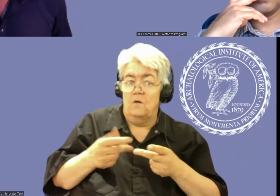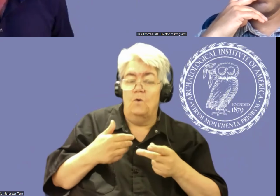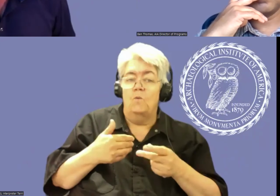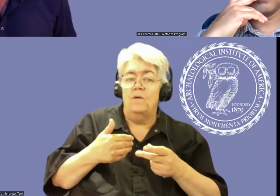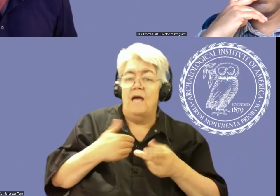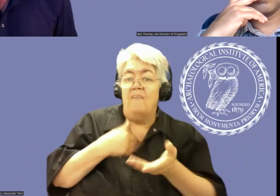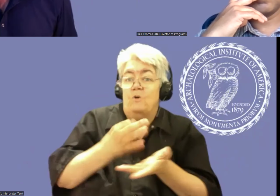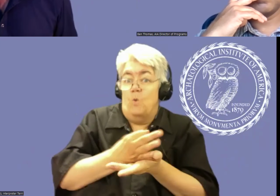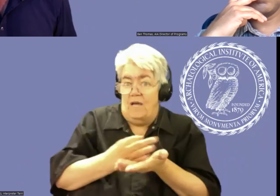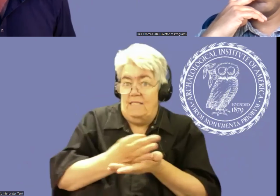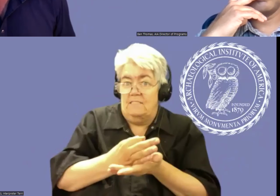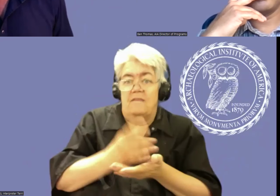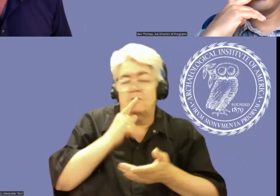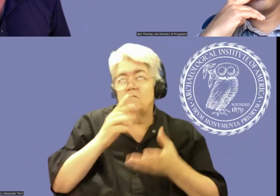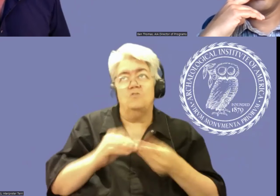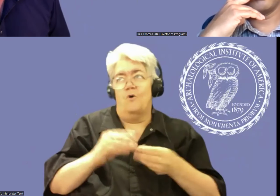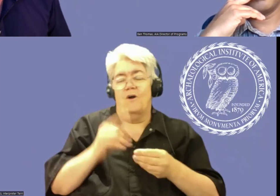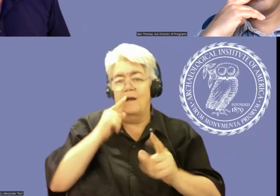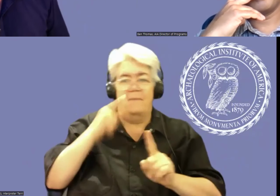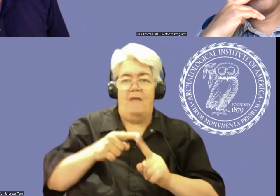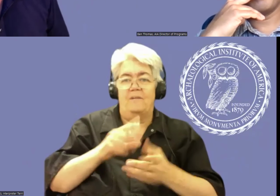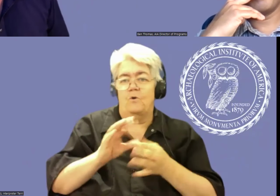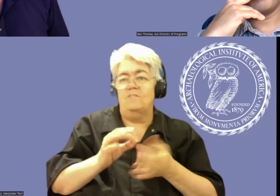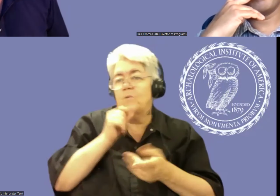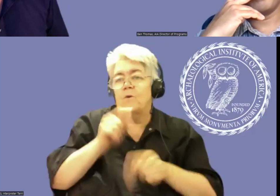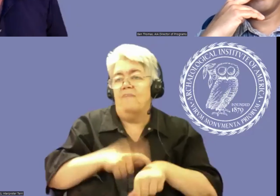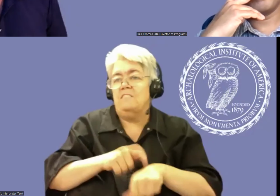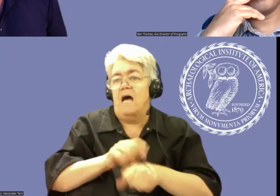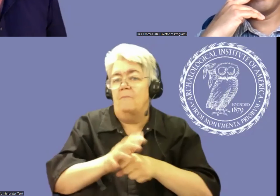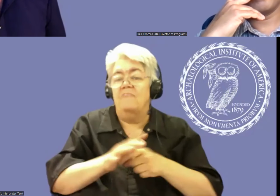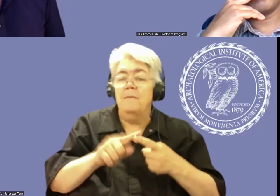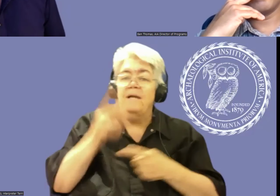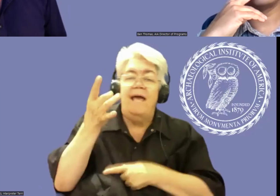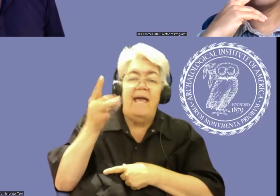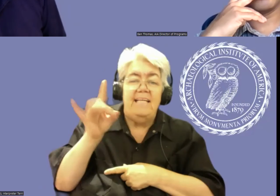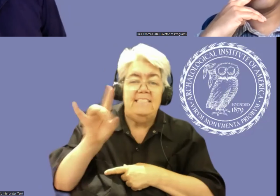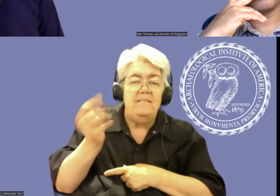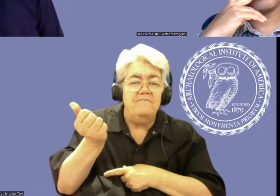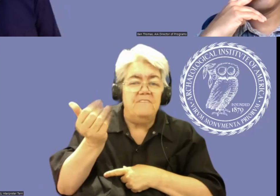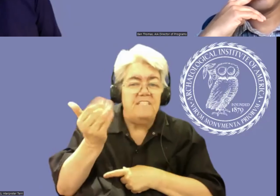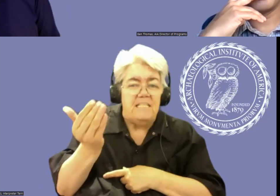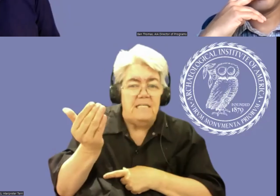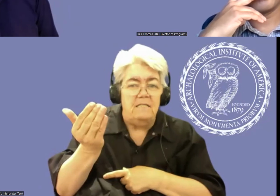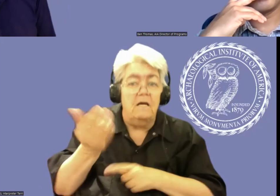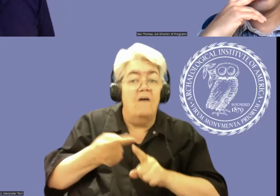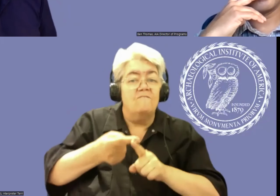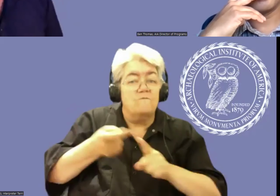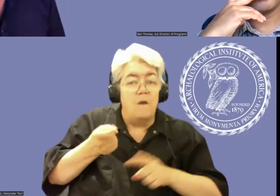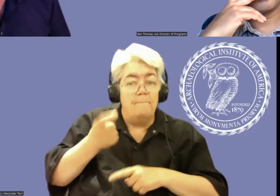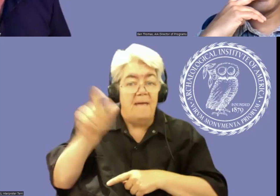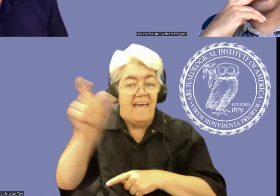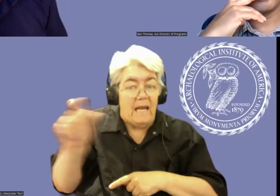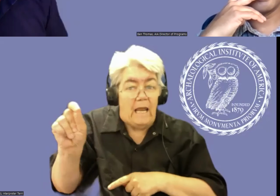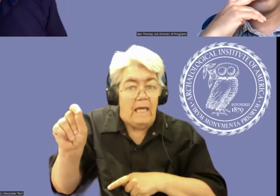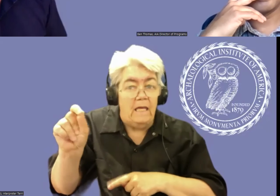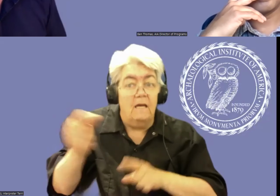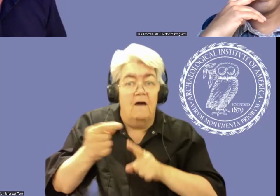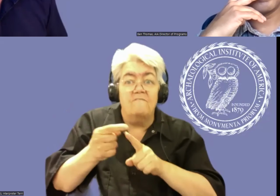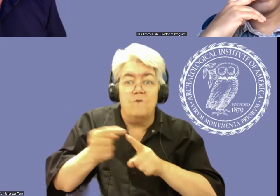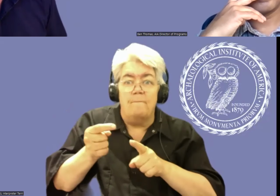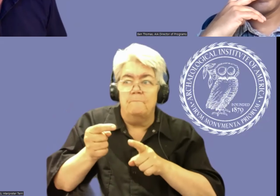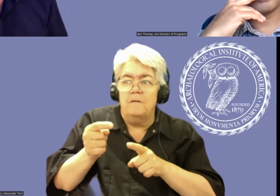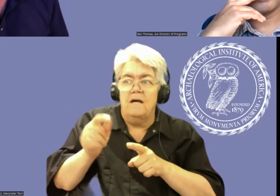story behind these coins, but we probably don't have time to go into it, but these coins are from 1815 from Italy, from the very short